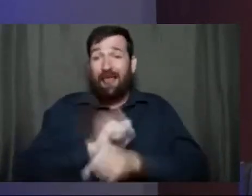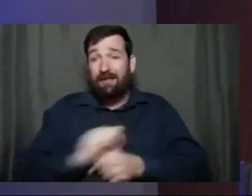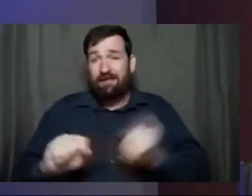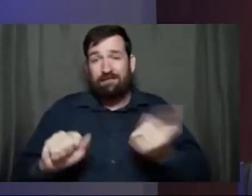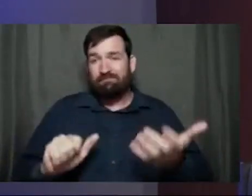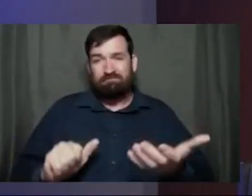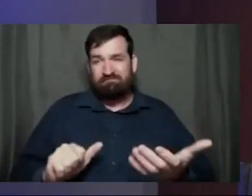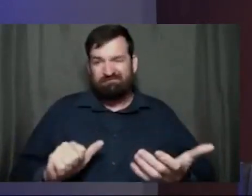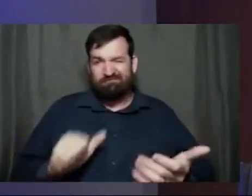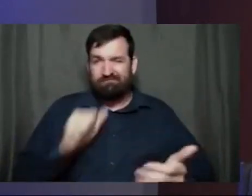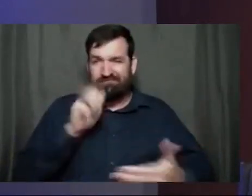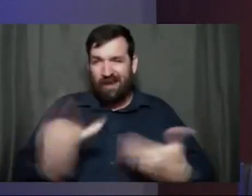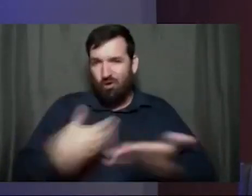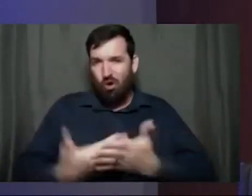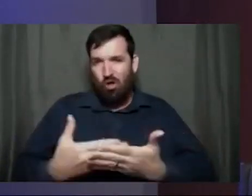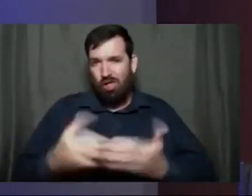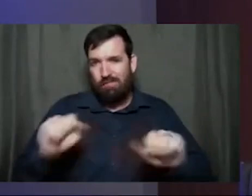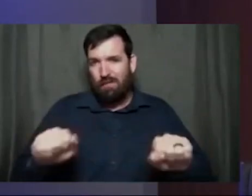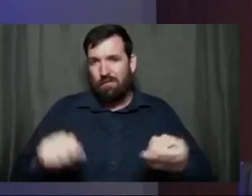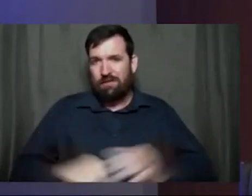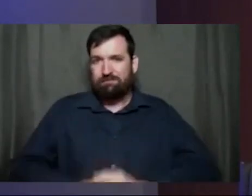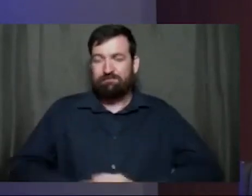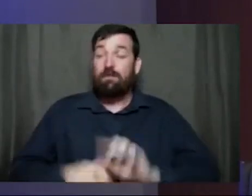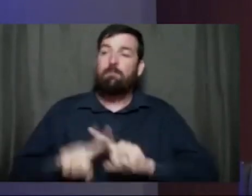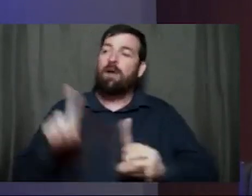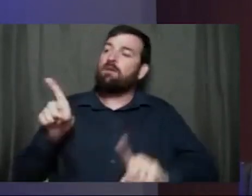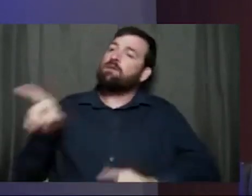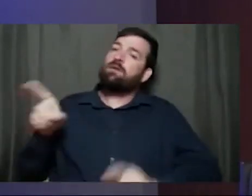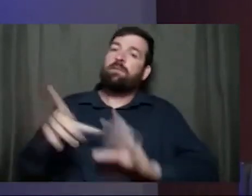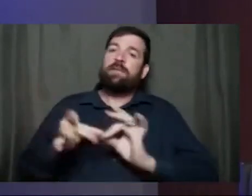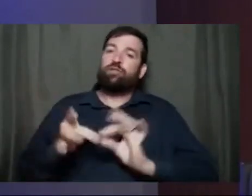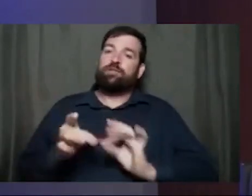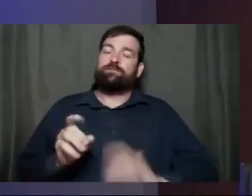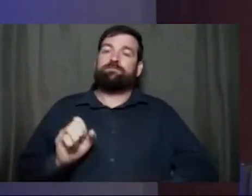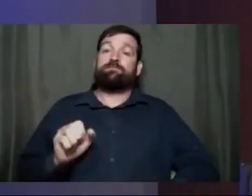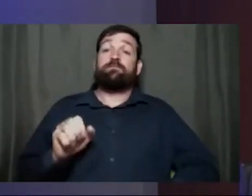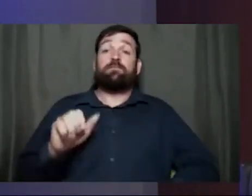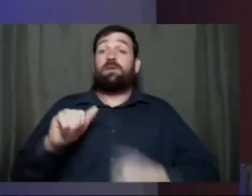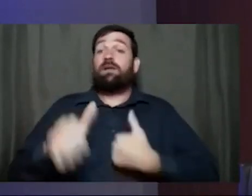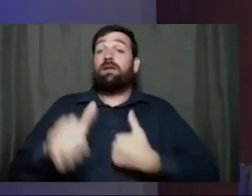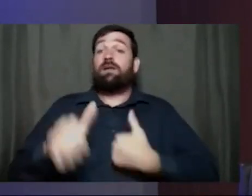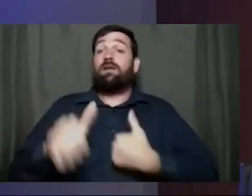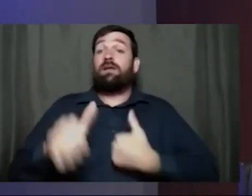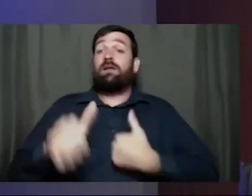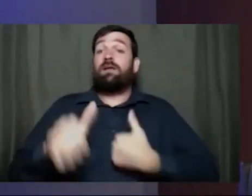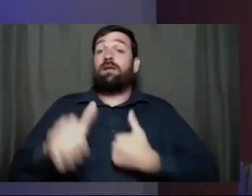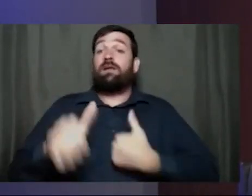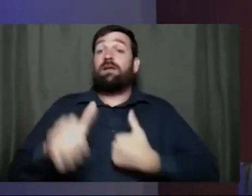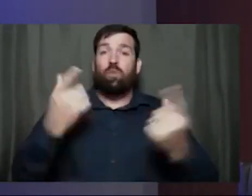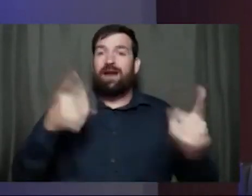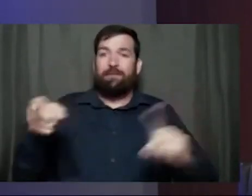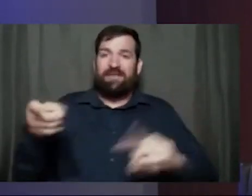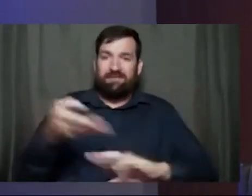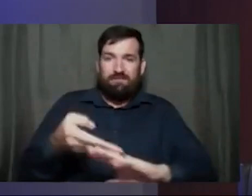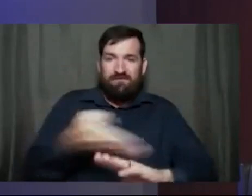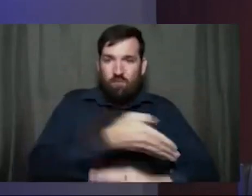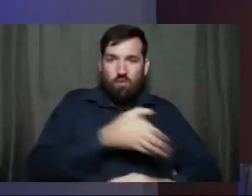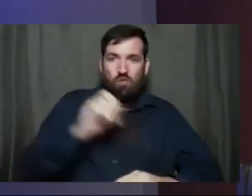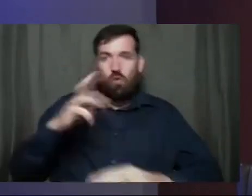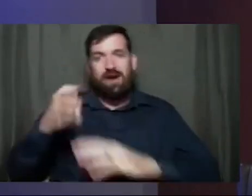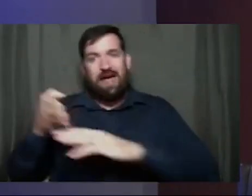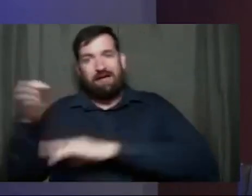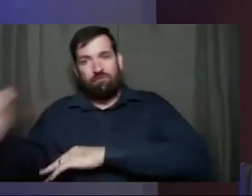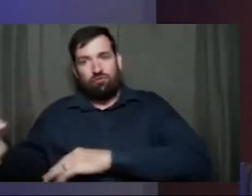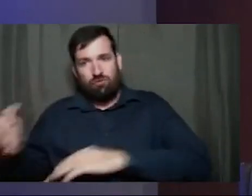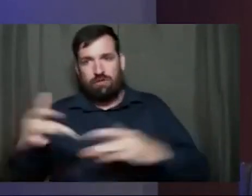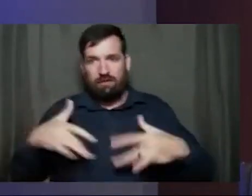100%. But like Dr. Hawkinson also said, the danger really is what happens before and after that game or those events where people are